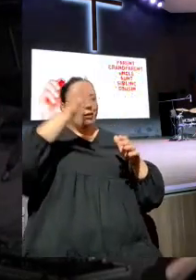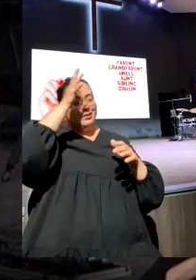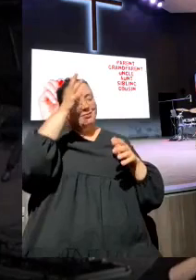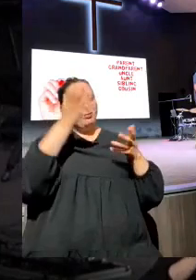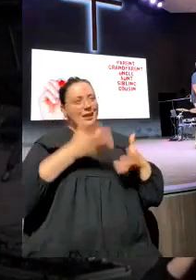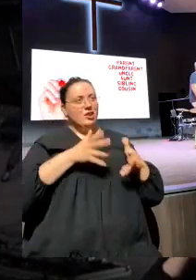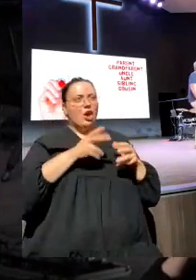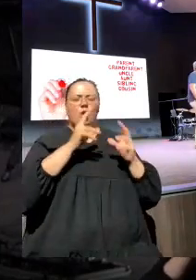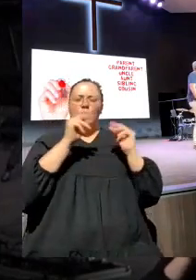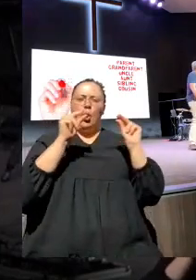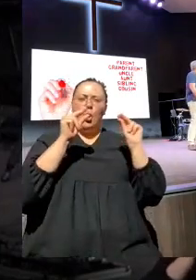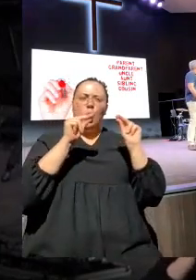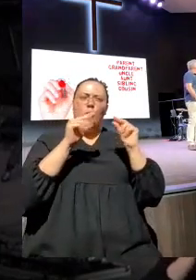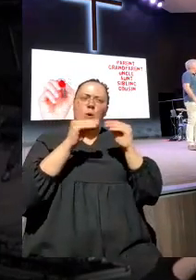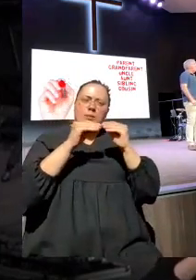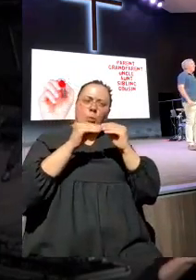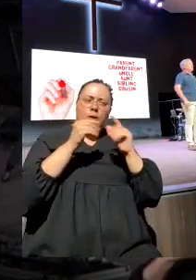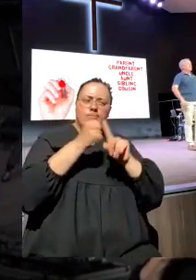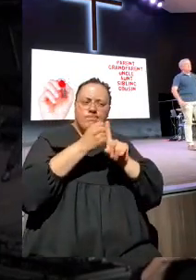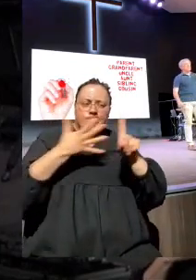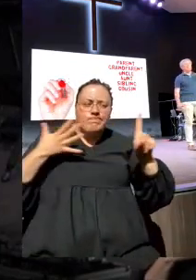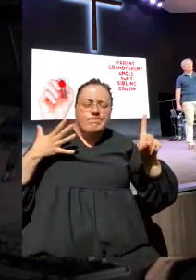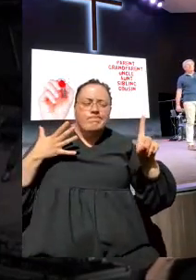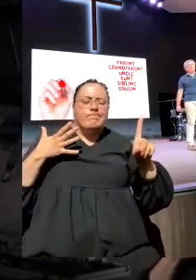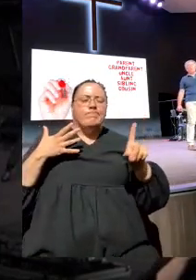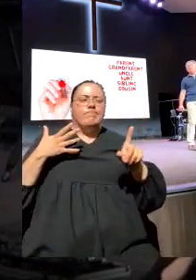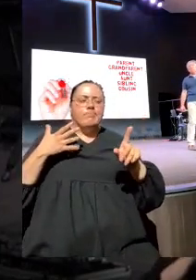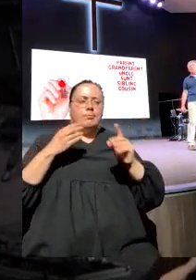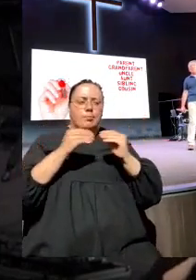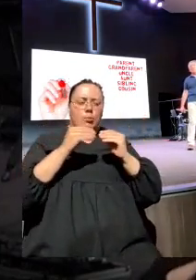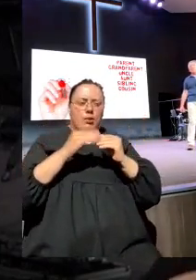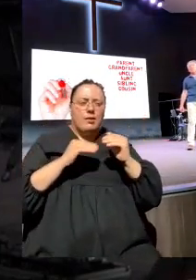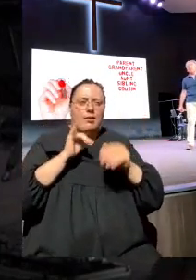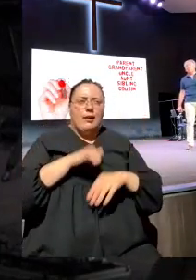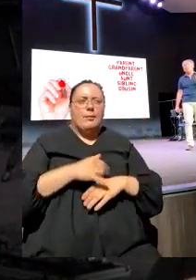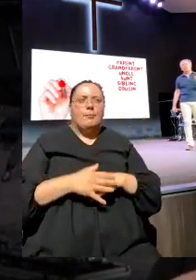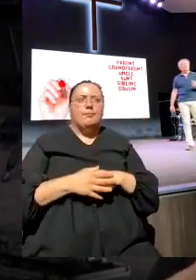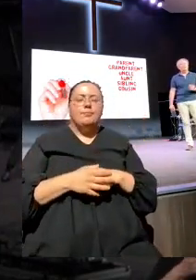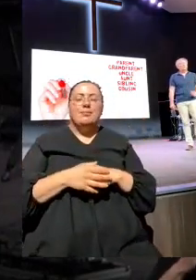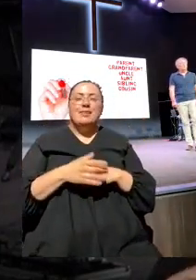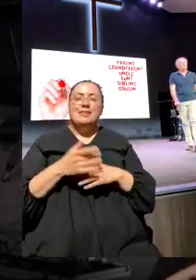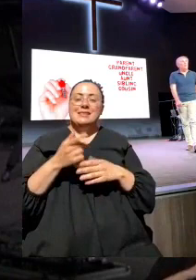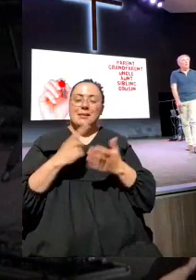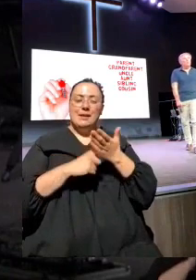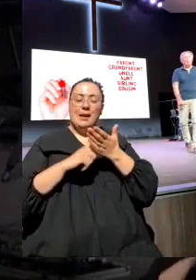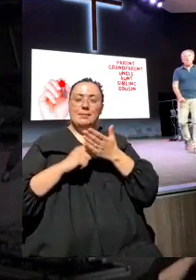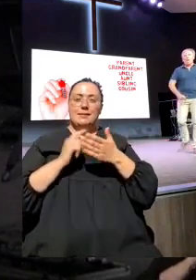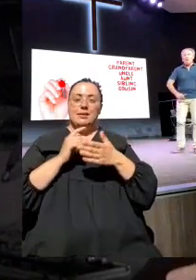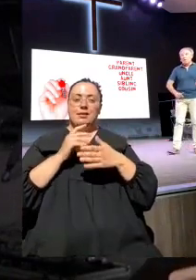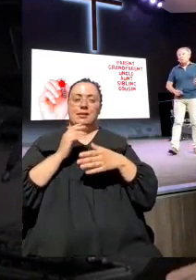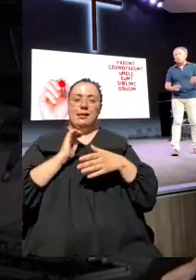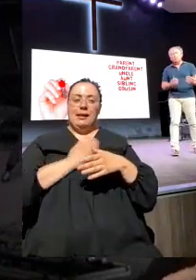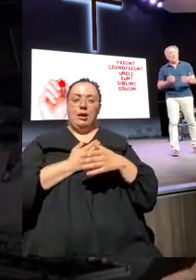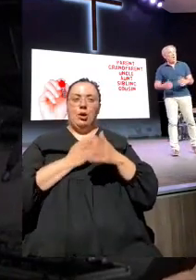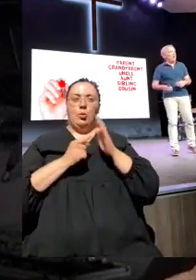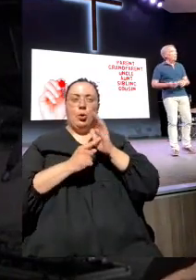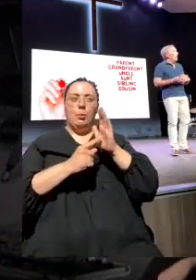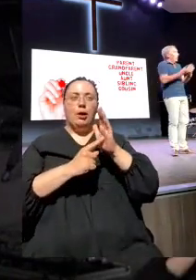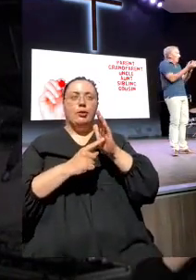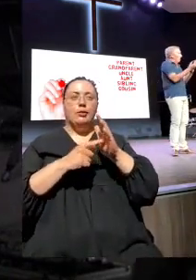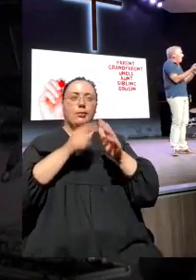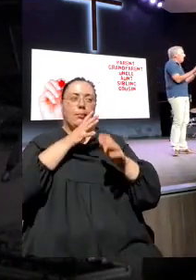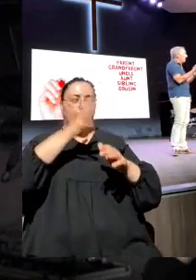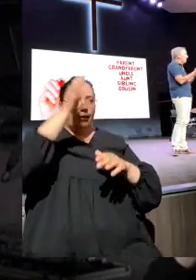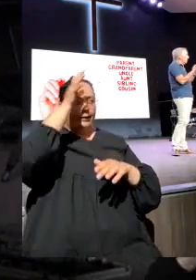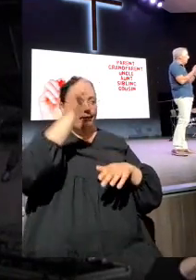it. We have our parents are role models, but sometimes it's a grandparent that's a real role model to us about faith, or an uncle, an aunt. It could even